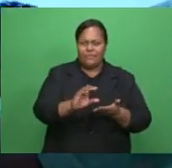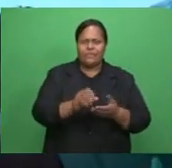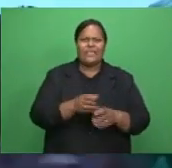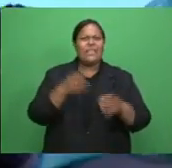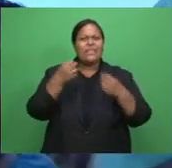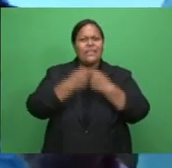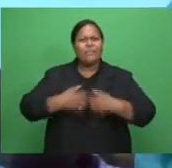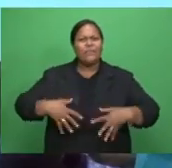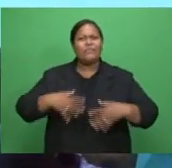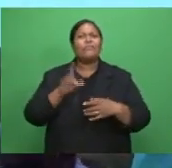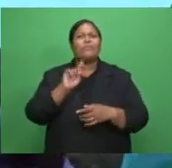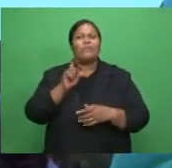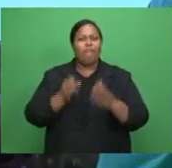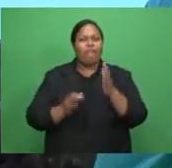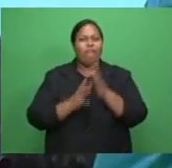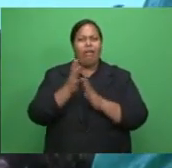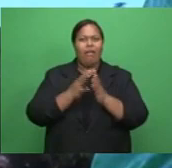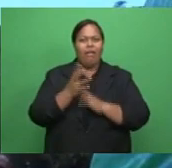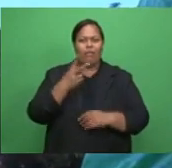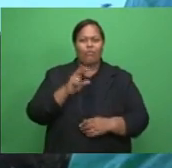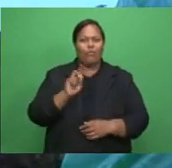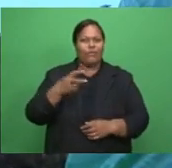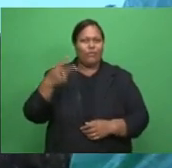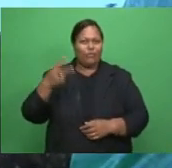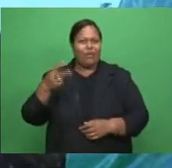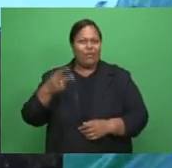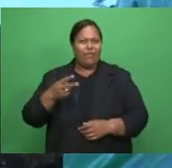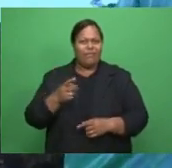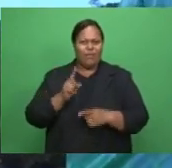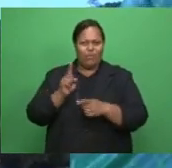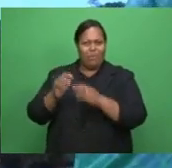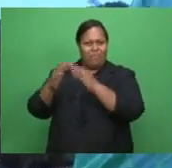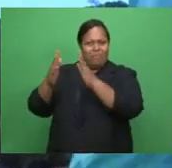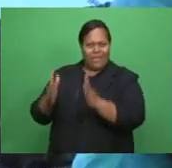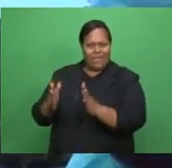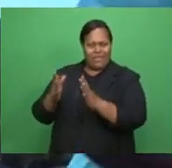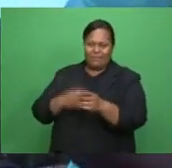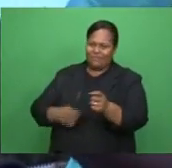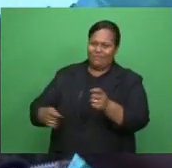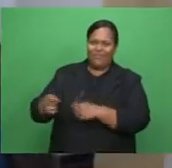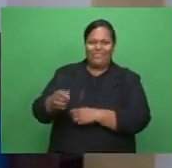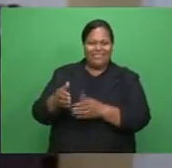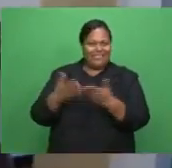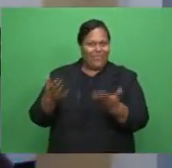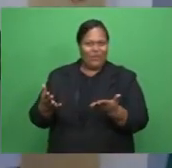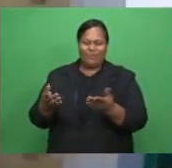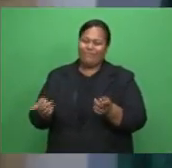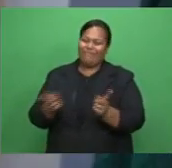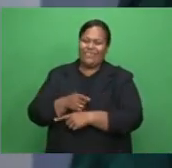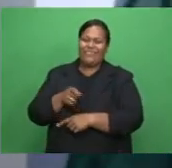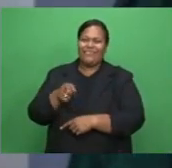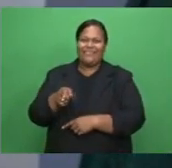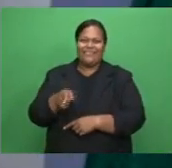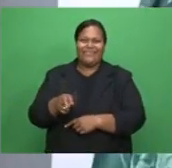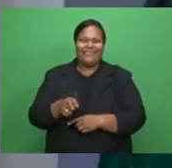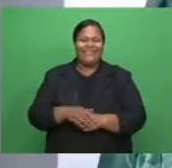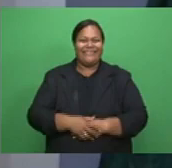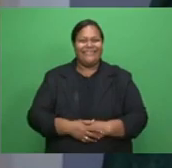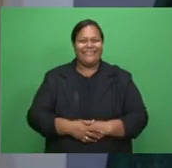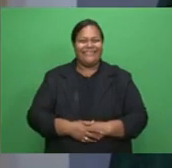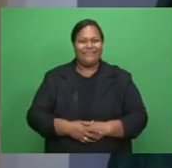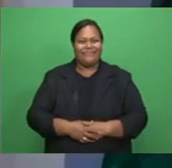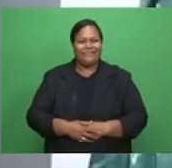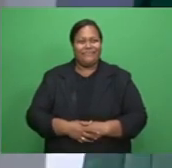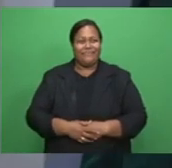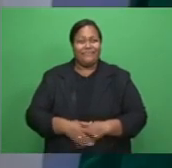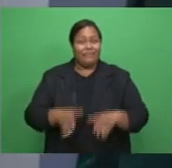in 2012 and the existing timber building had to be replaced with a concrete block structure. Prime Minister Voreqe Bainimarama says the